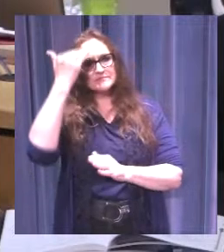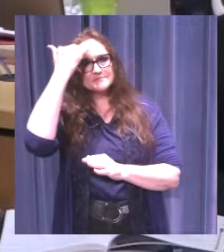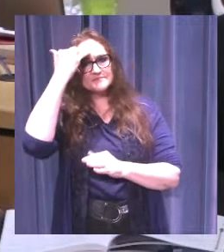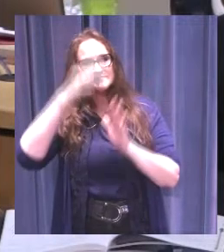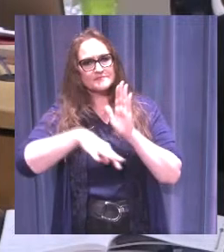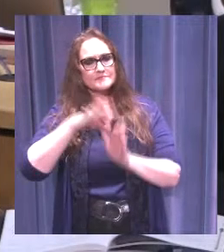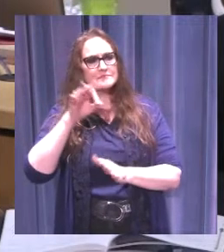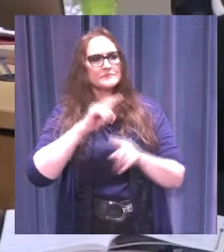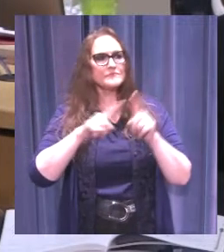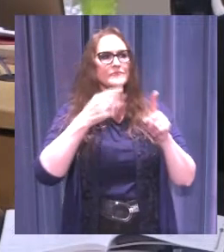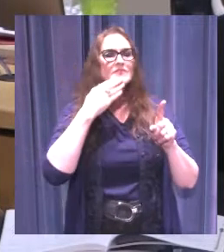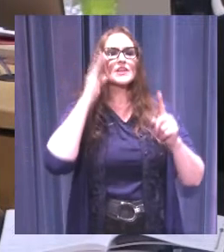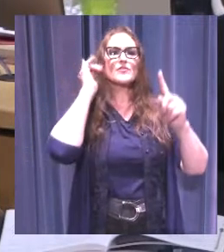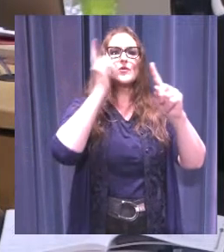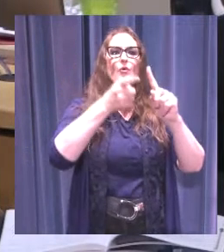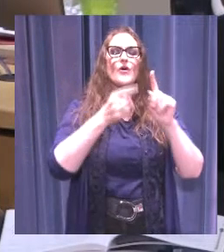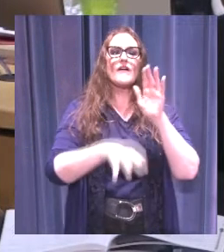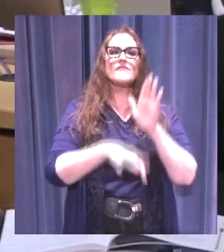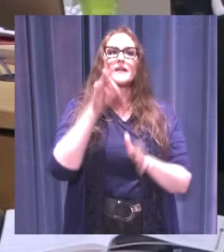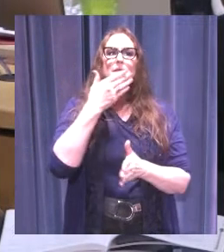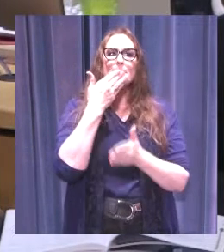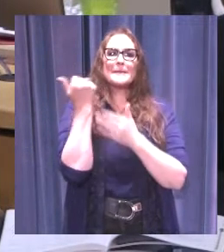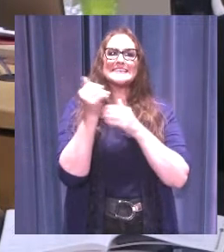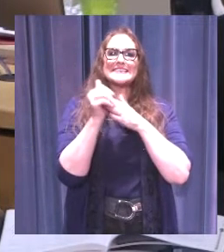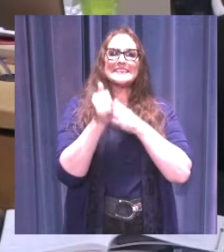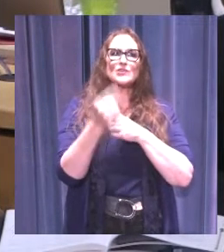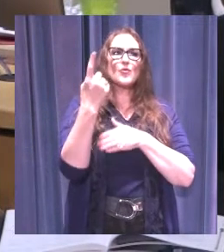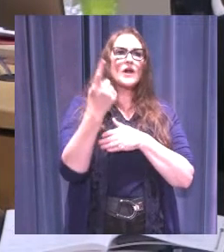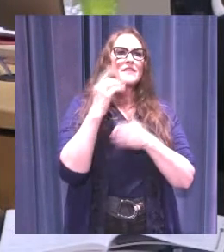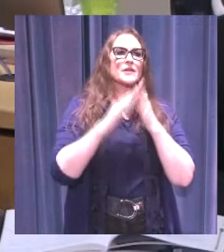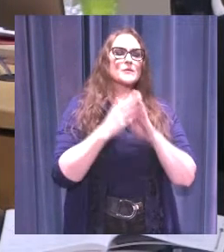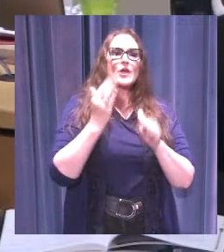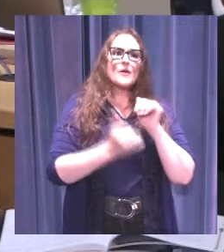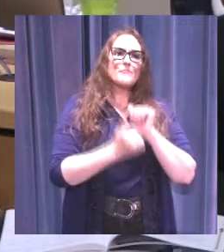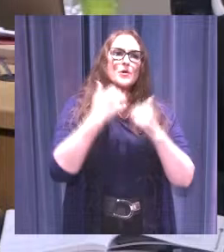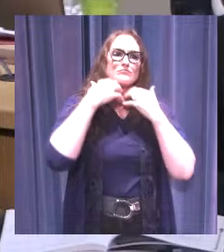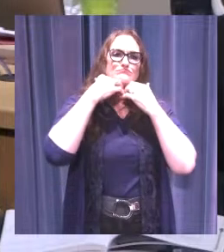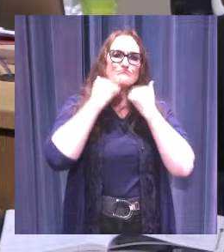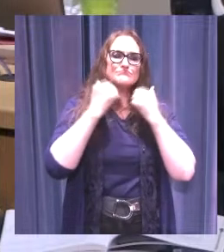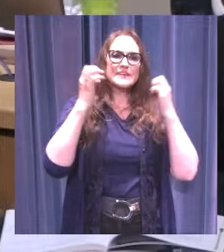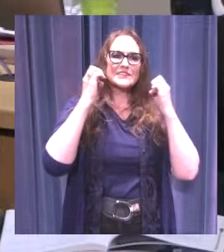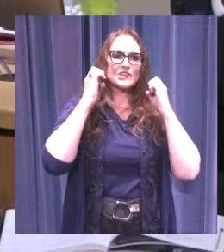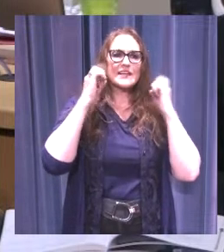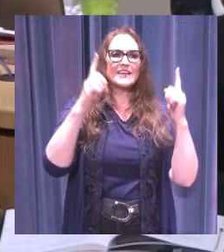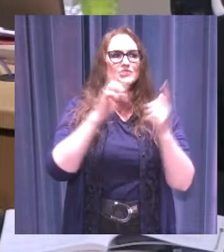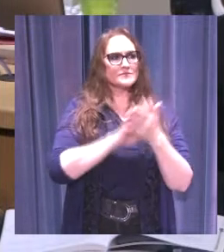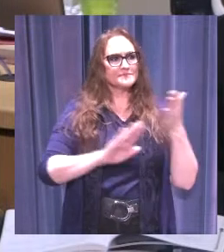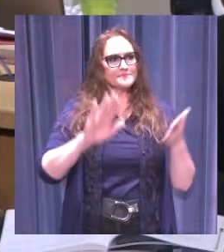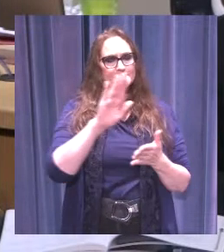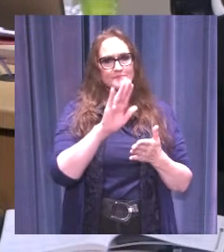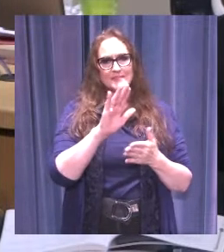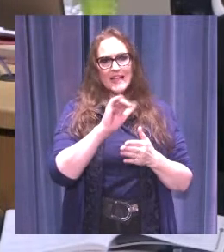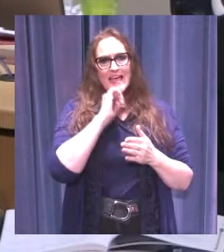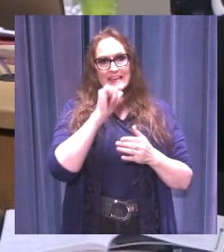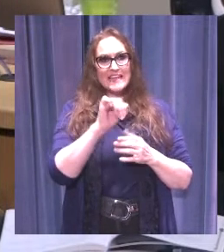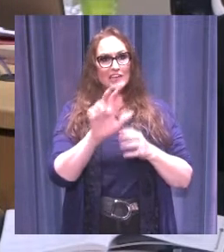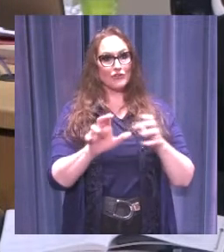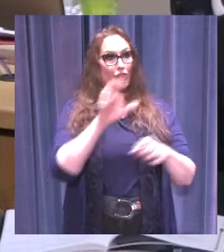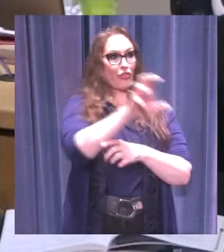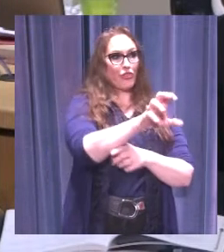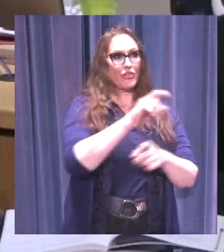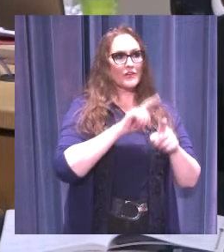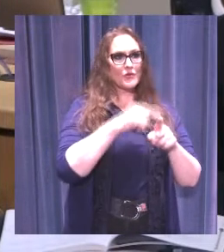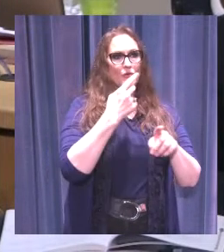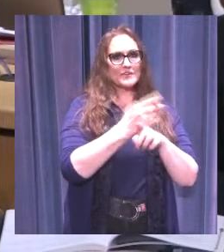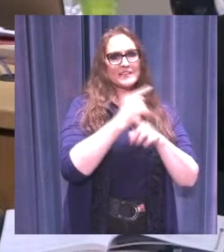to find the very best leader for one of its community's most cherished educational institutions, not to install your toady to